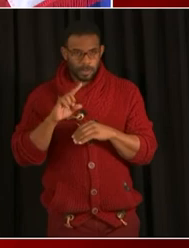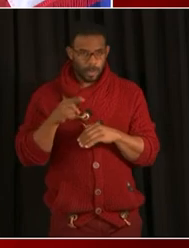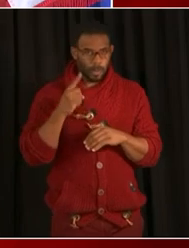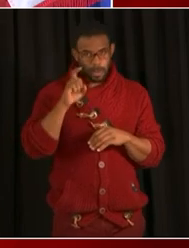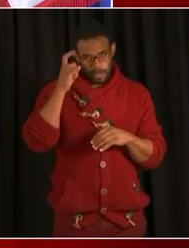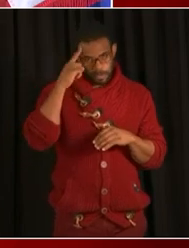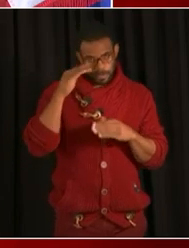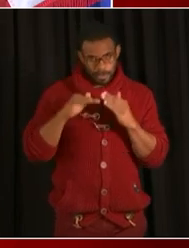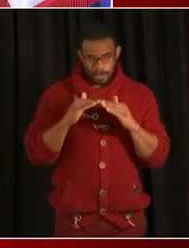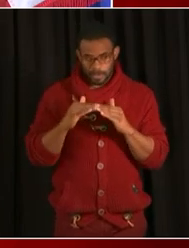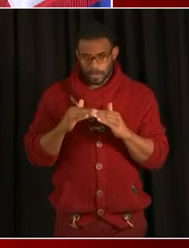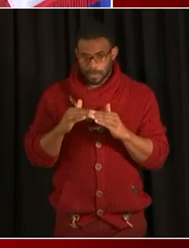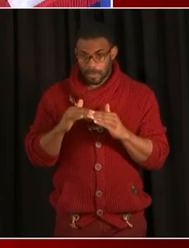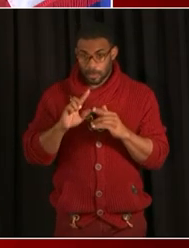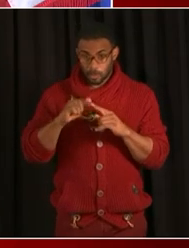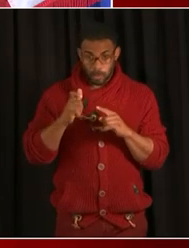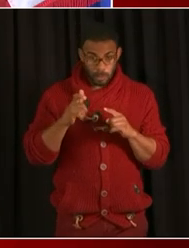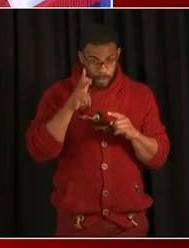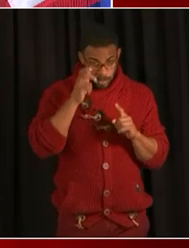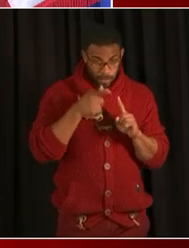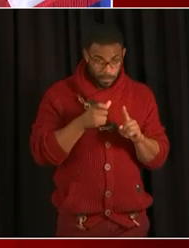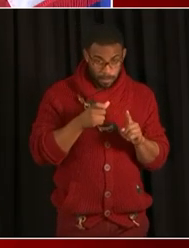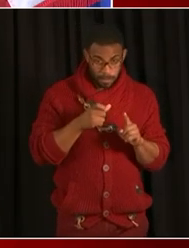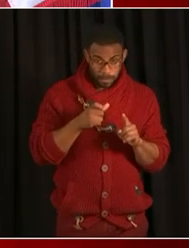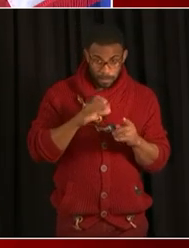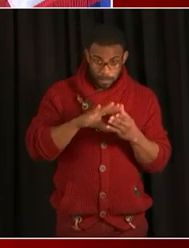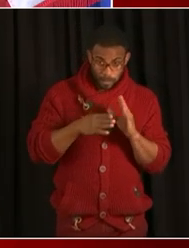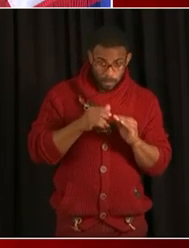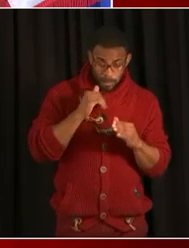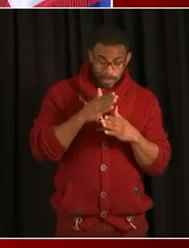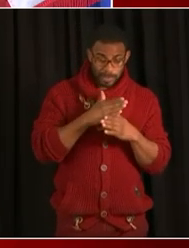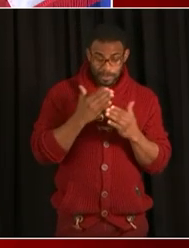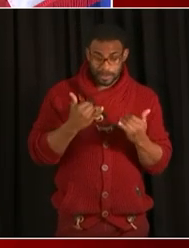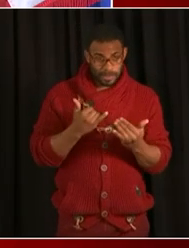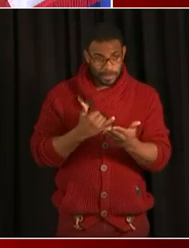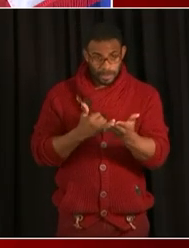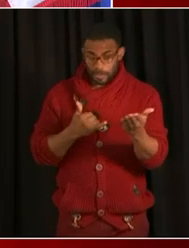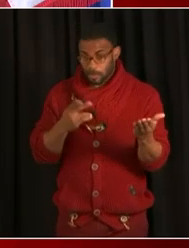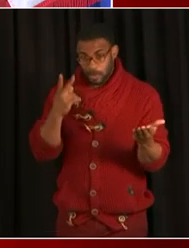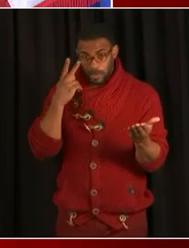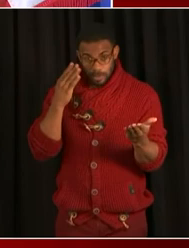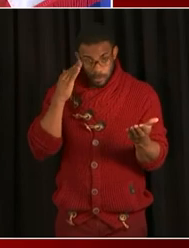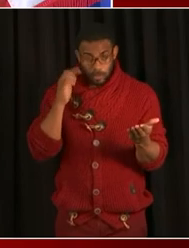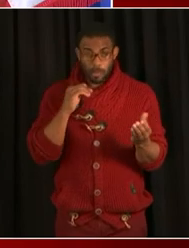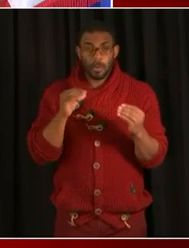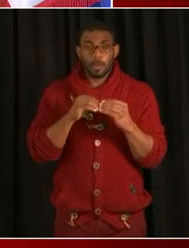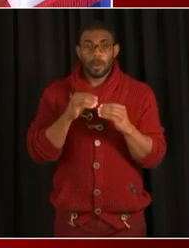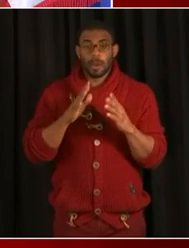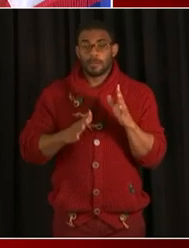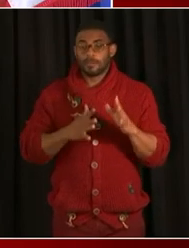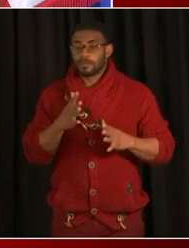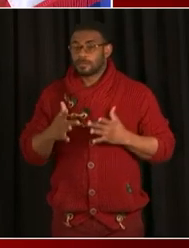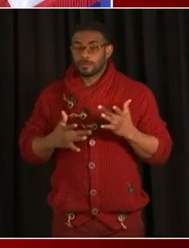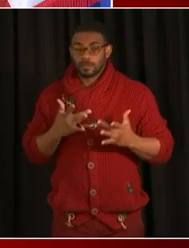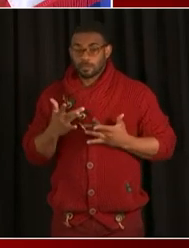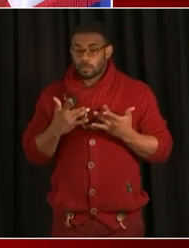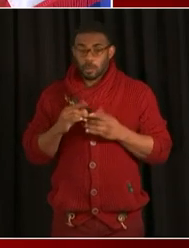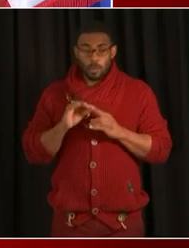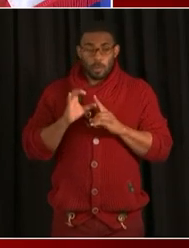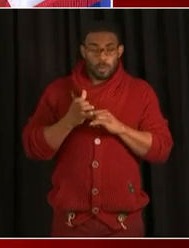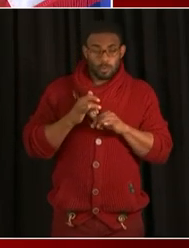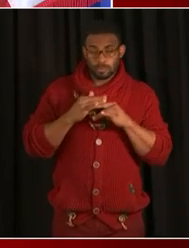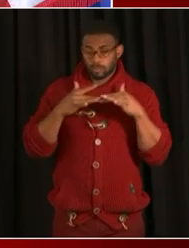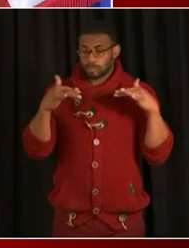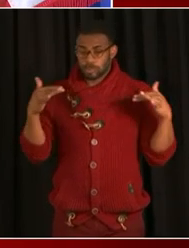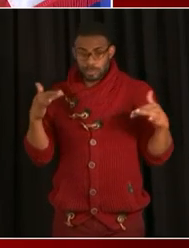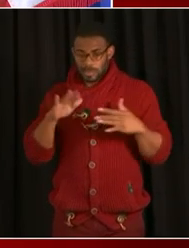solely a government town. But when you hear from the stories that were shared today, you know that we're more vibrant, more